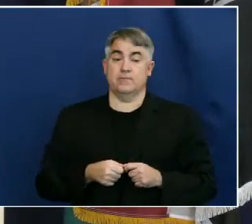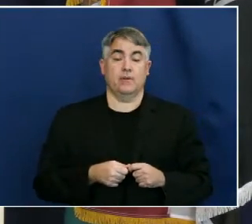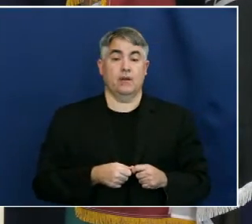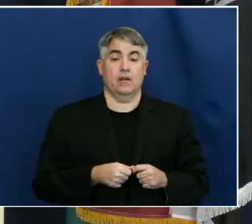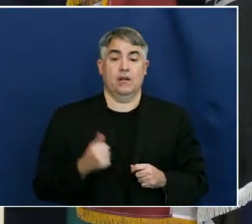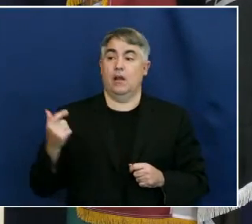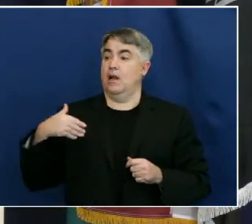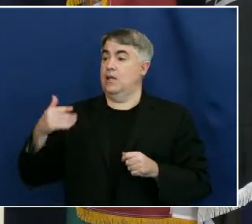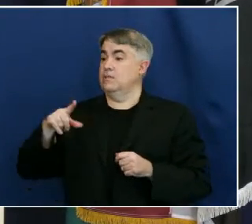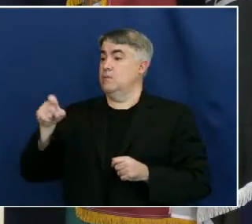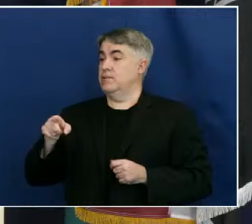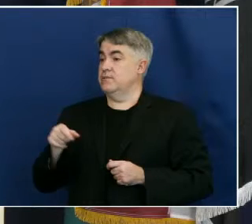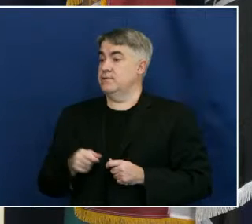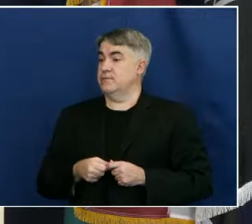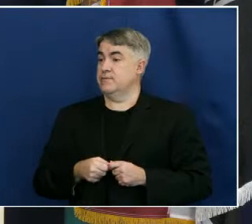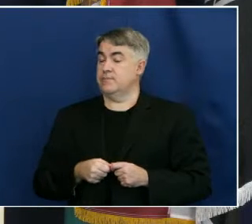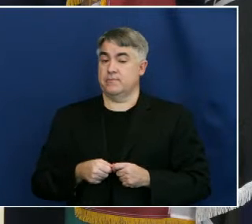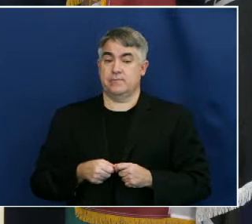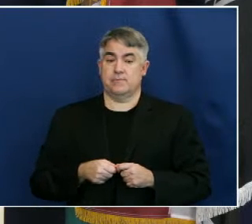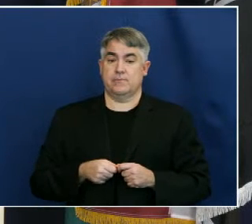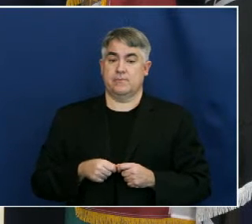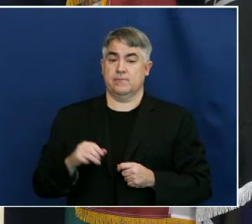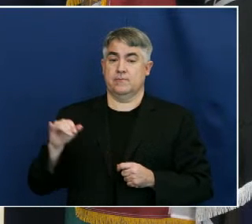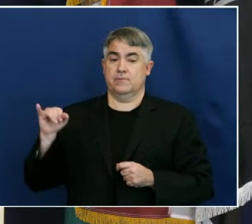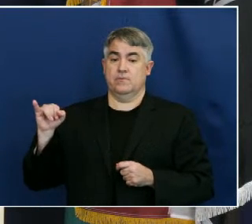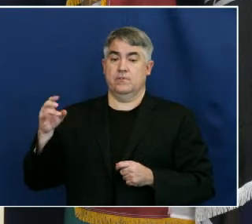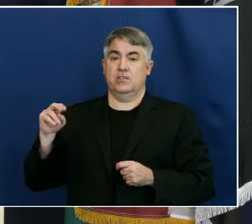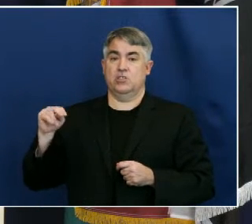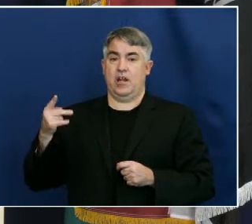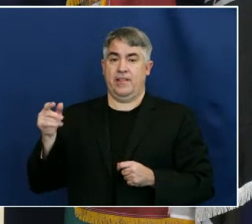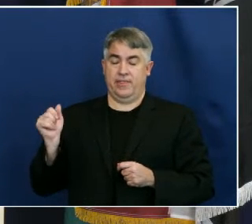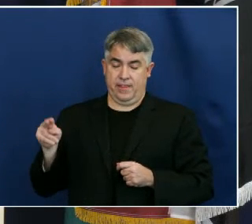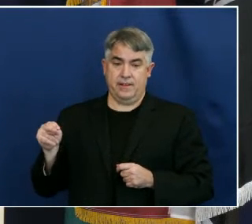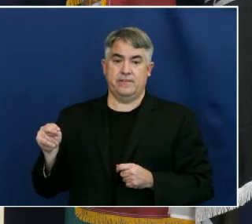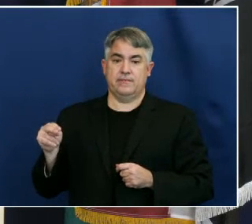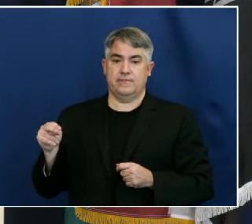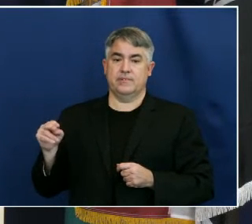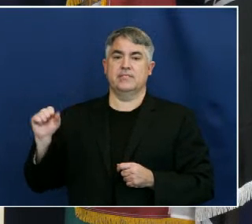Next question. Jonathan Wilson, San Diego Union Tribune.